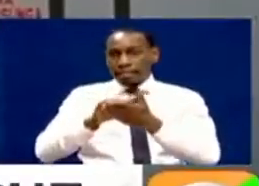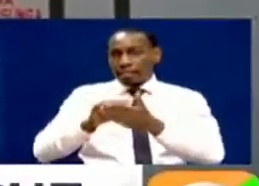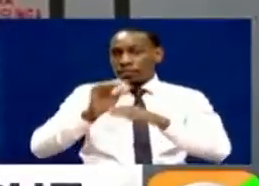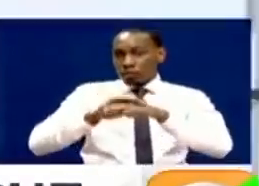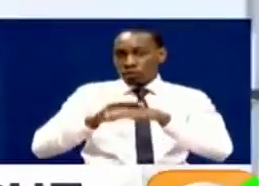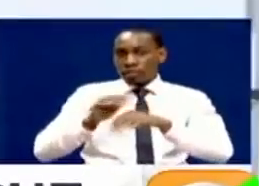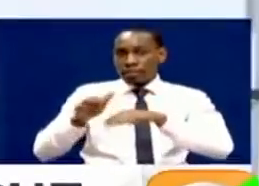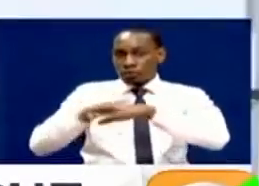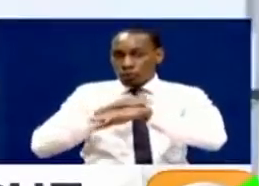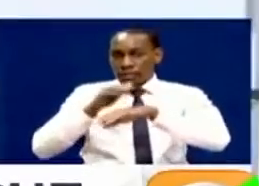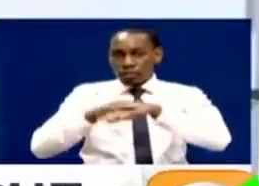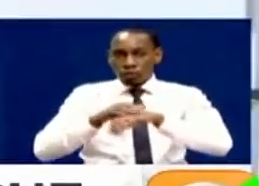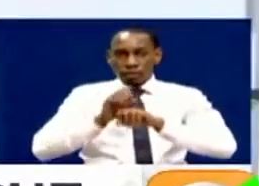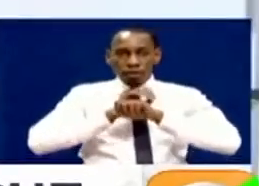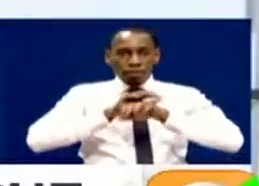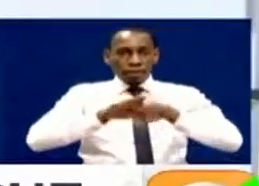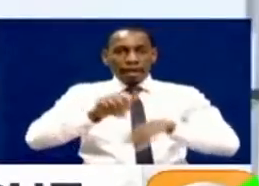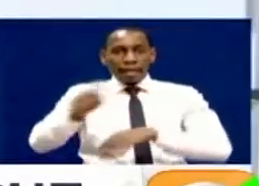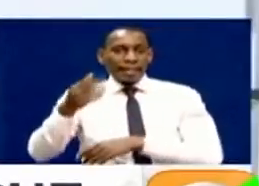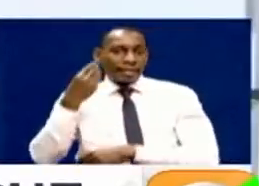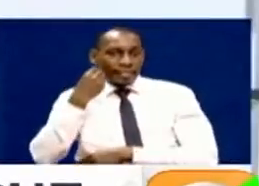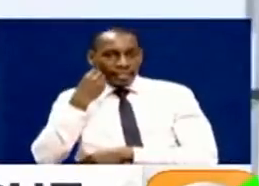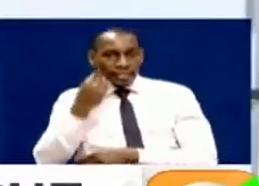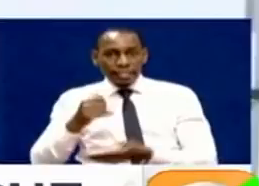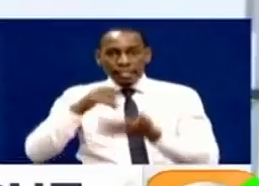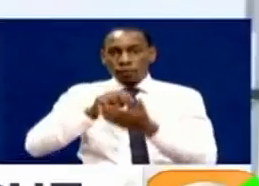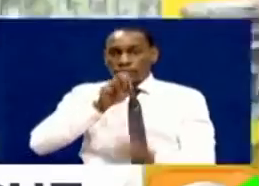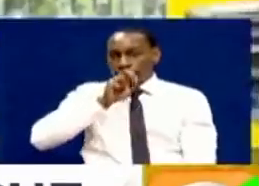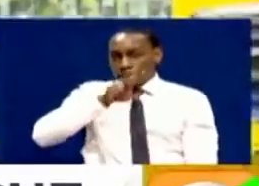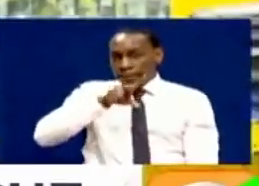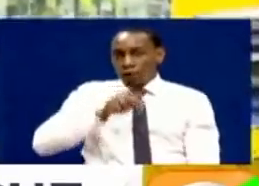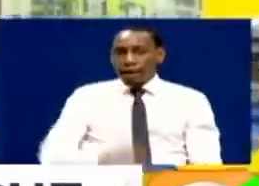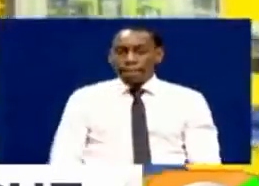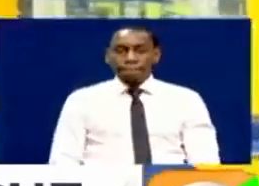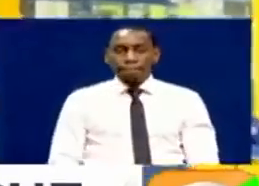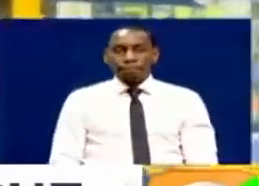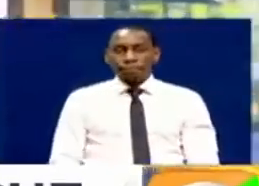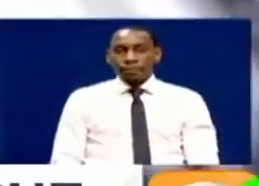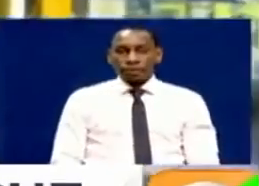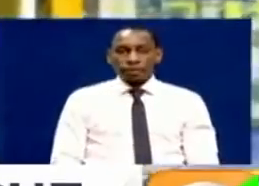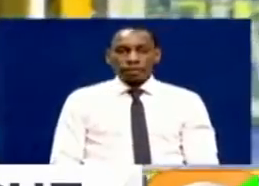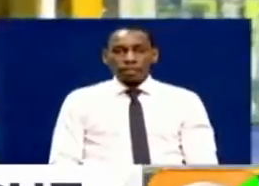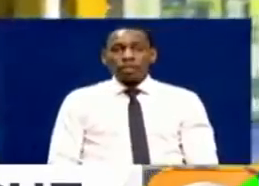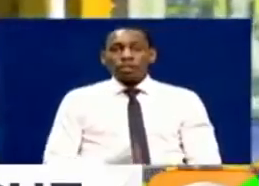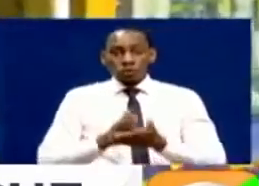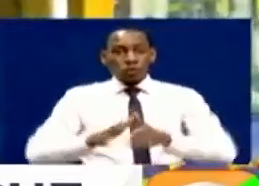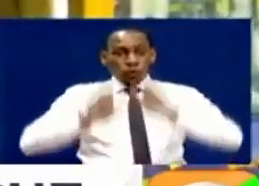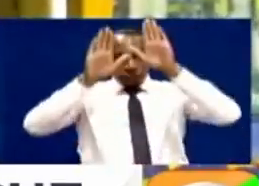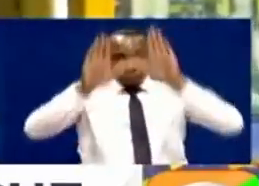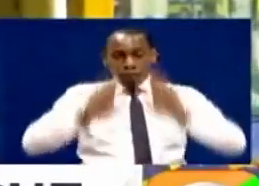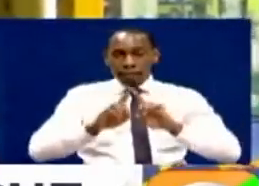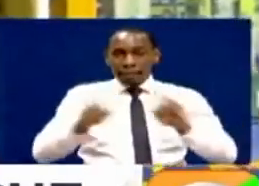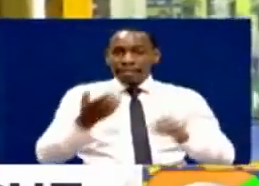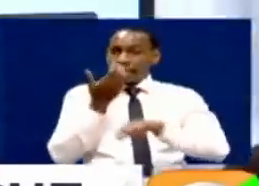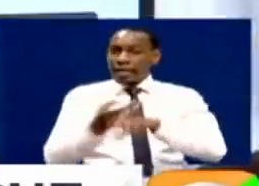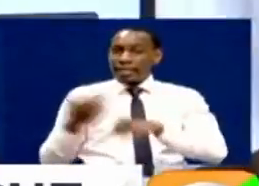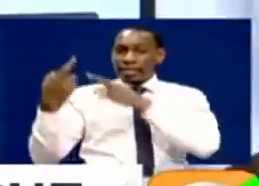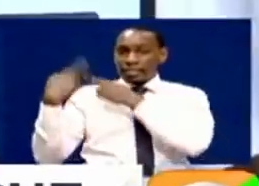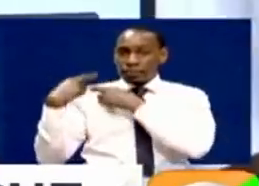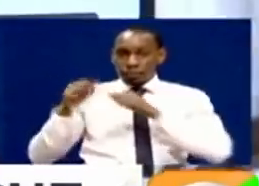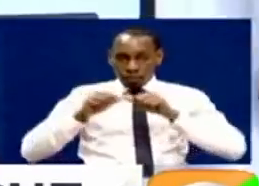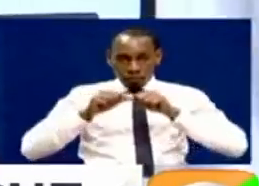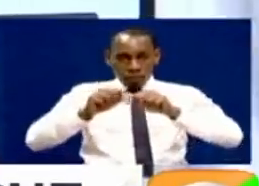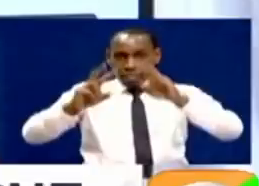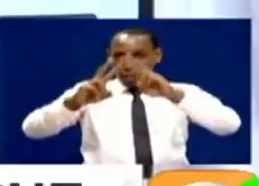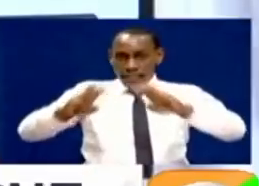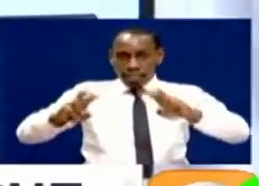in slowing down the spread of other diseases like Ebola. The crucial but elusive task now is to remain on